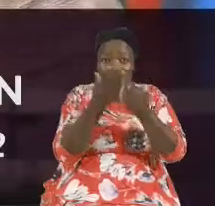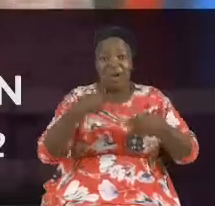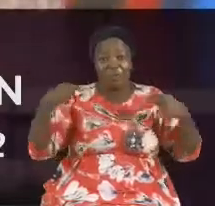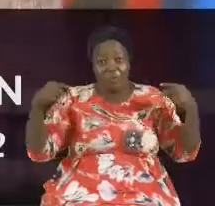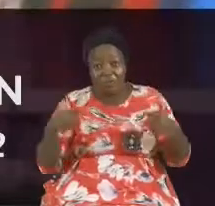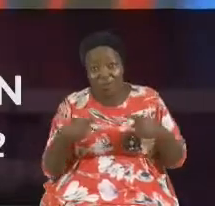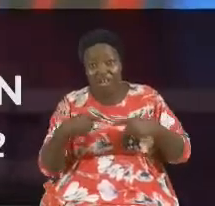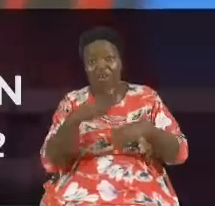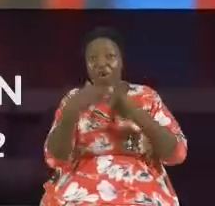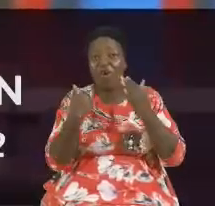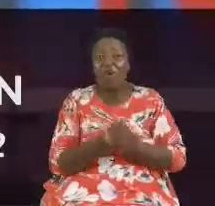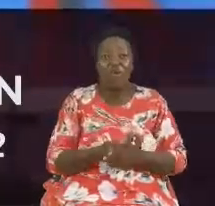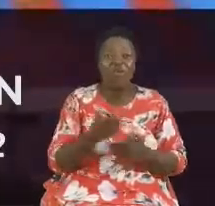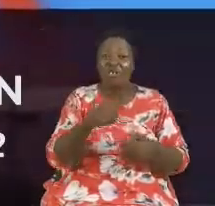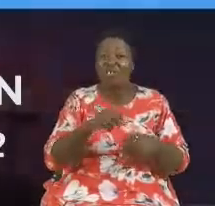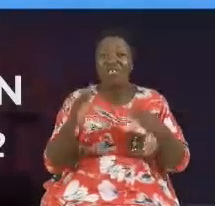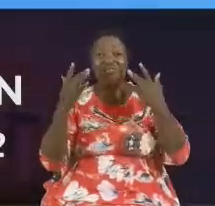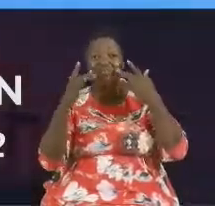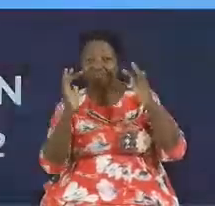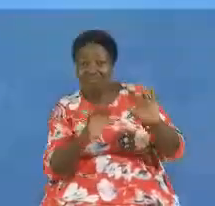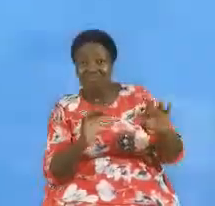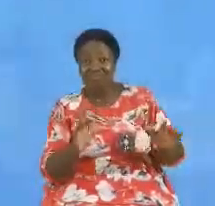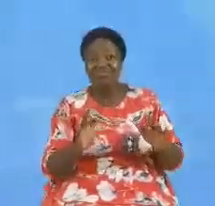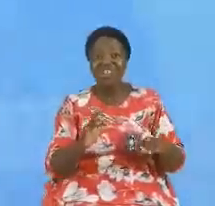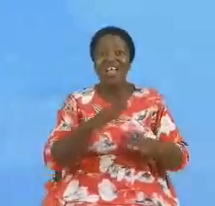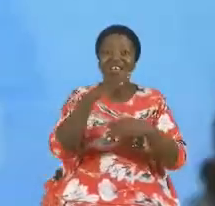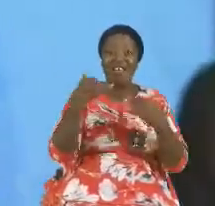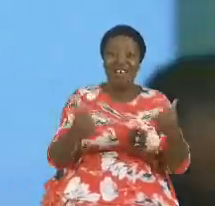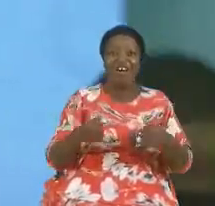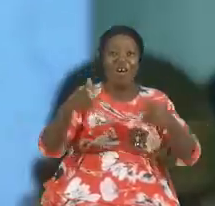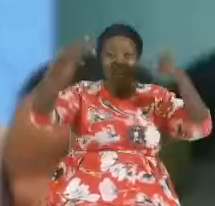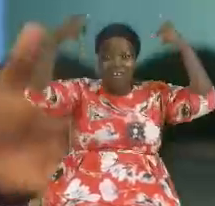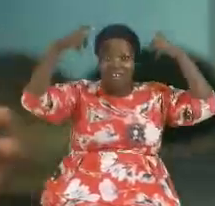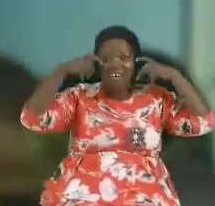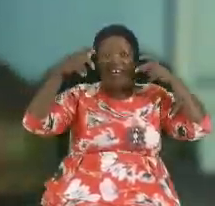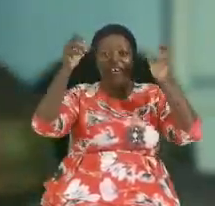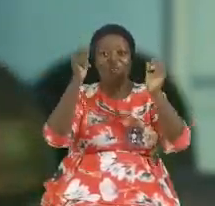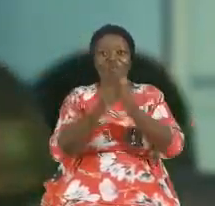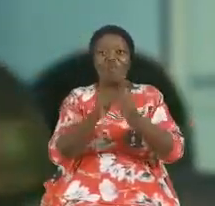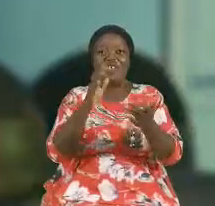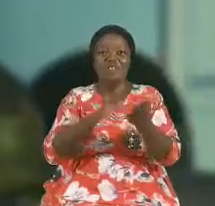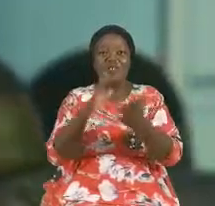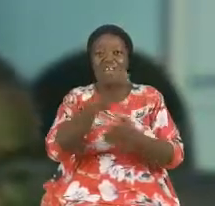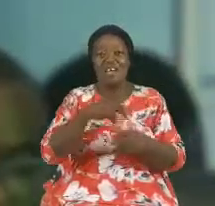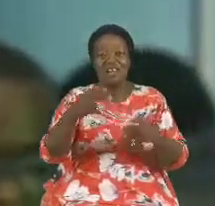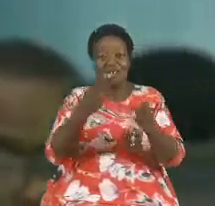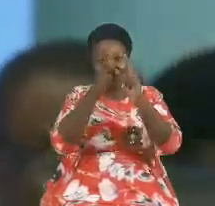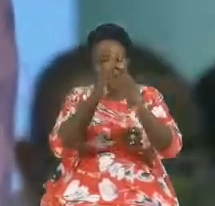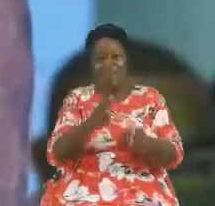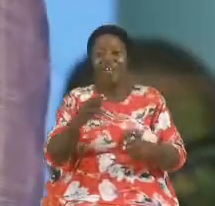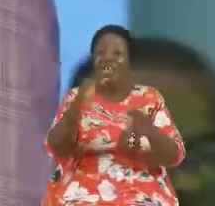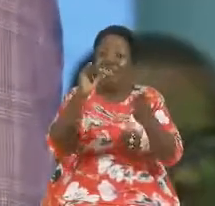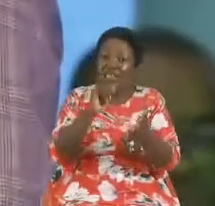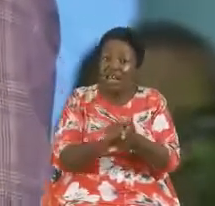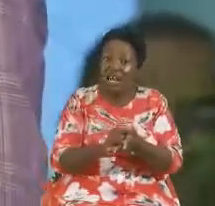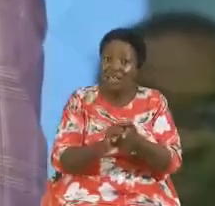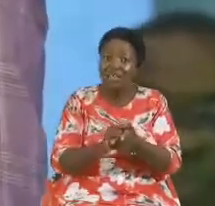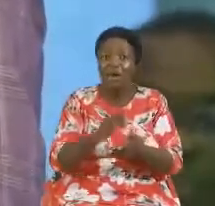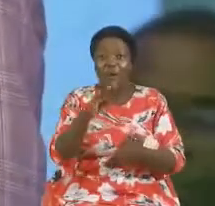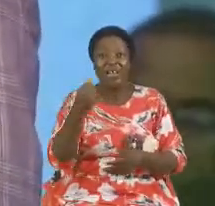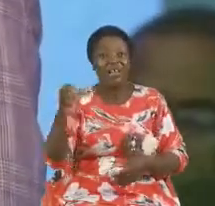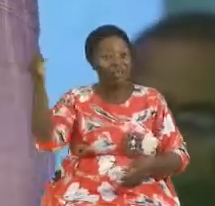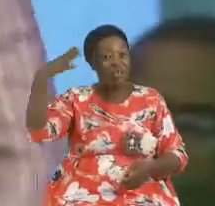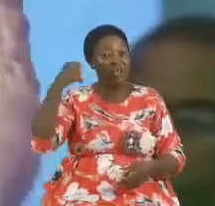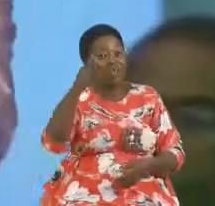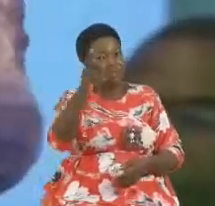honor. After all the shame, all the pain of the degradation on the cross, now crowned with